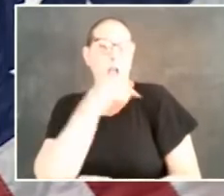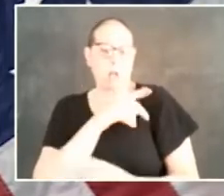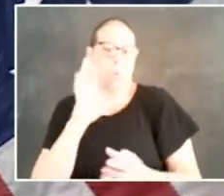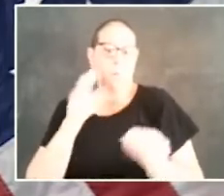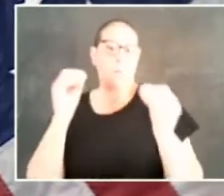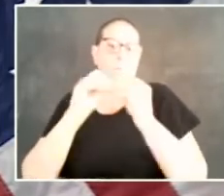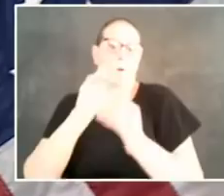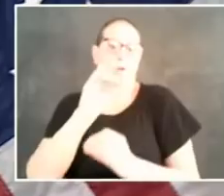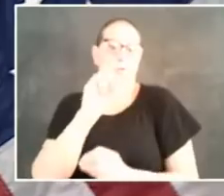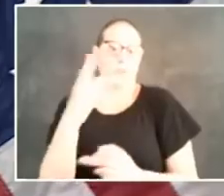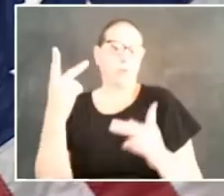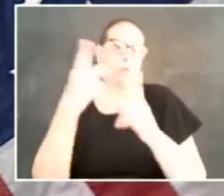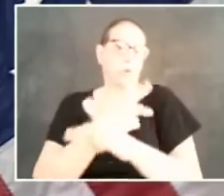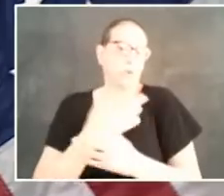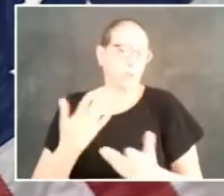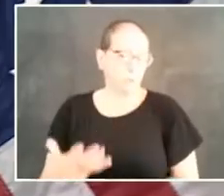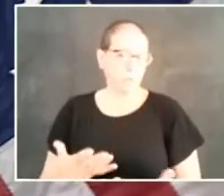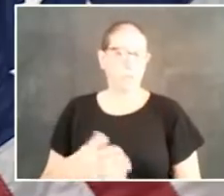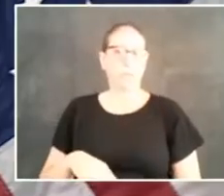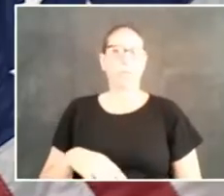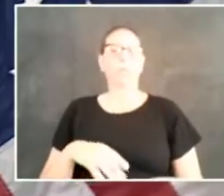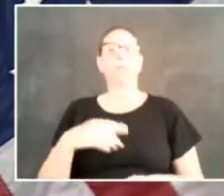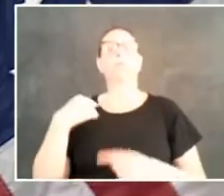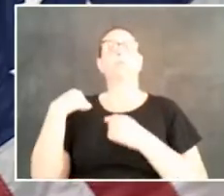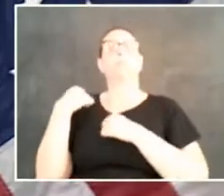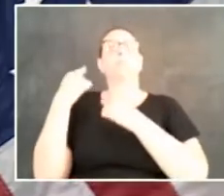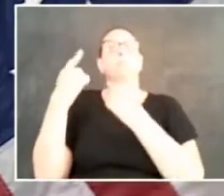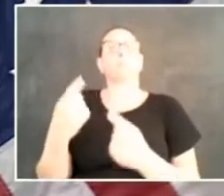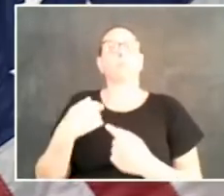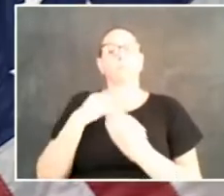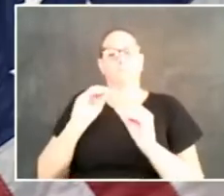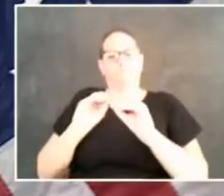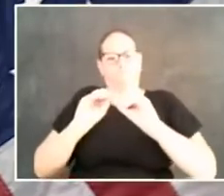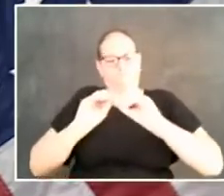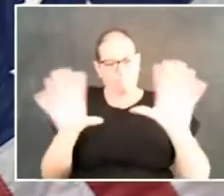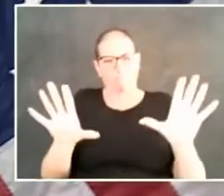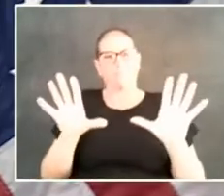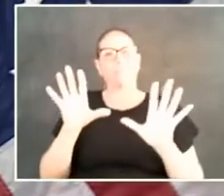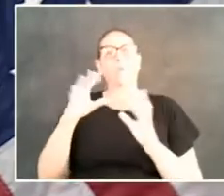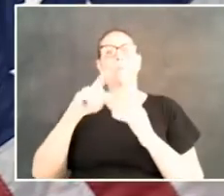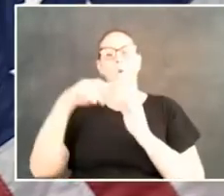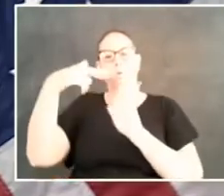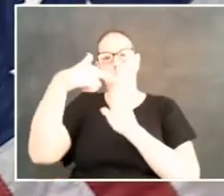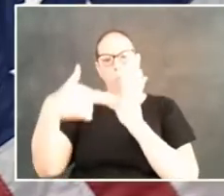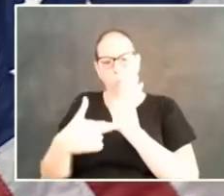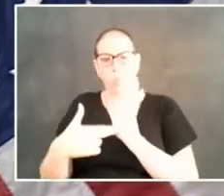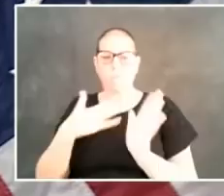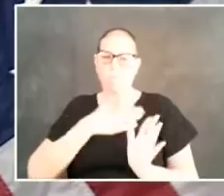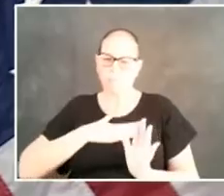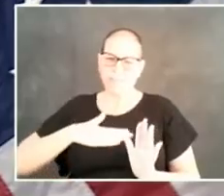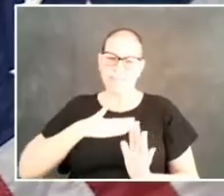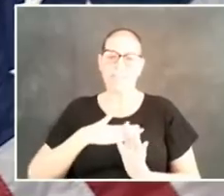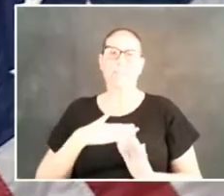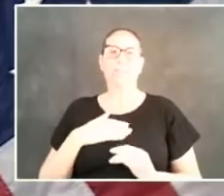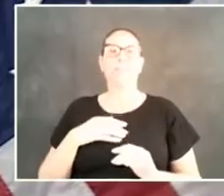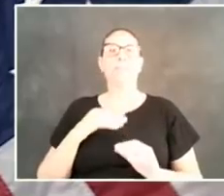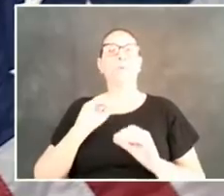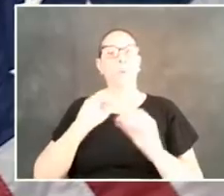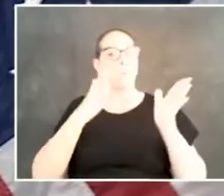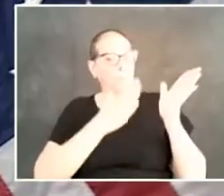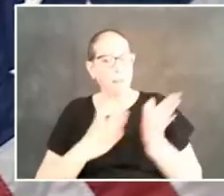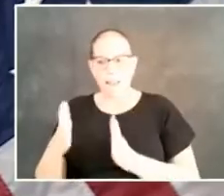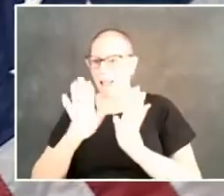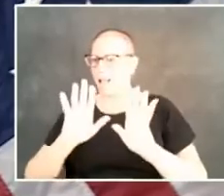are very, very clear. No gatherings. And even if you see small groups of people too close together, we're going to separate